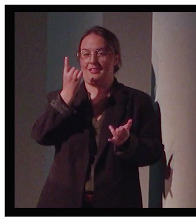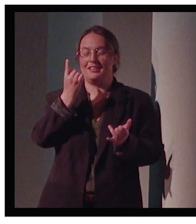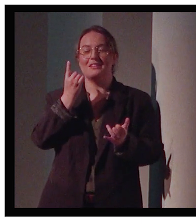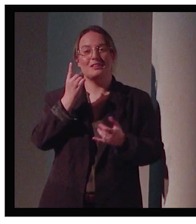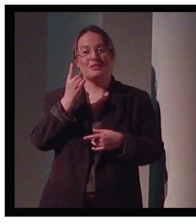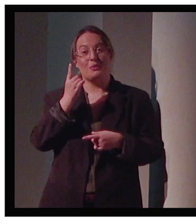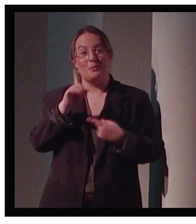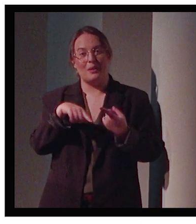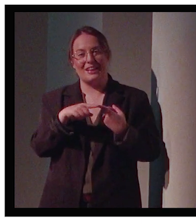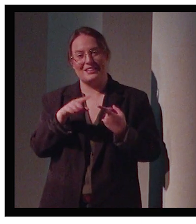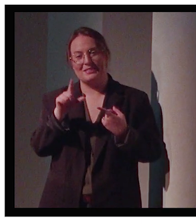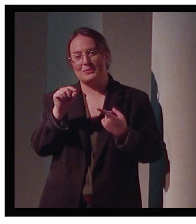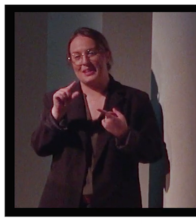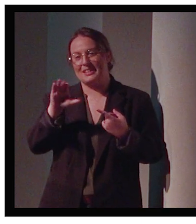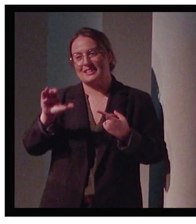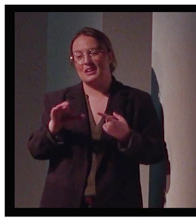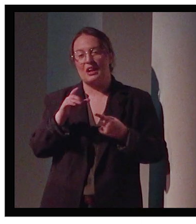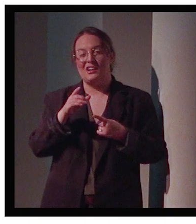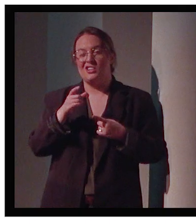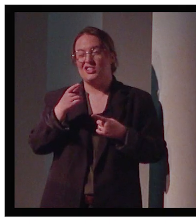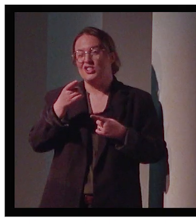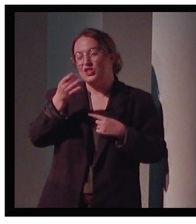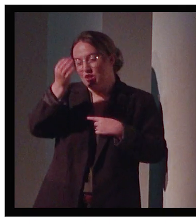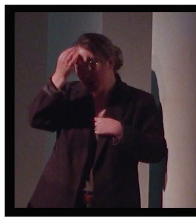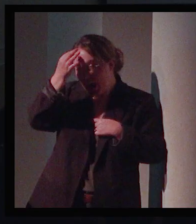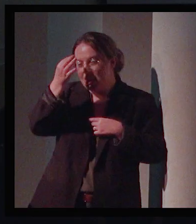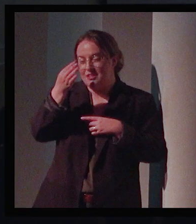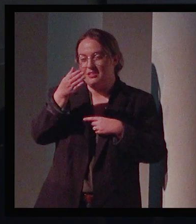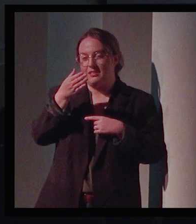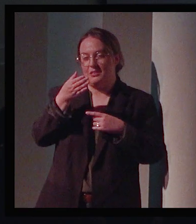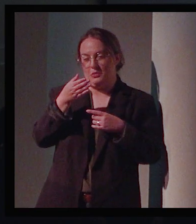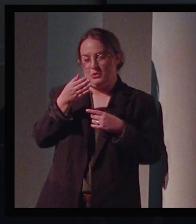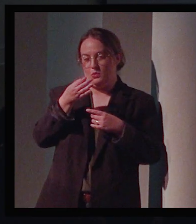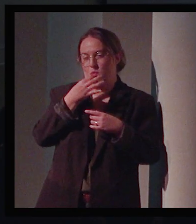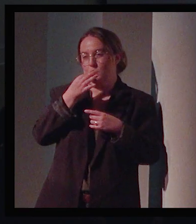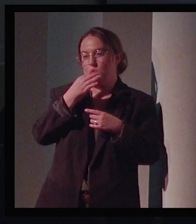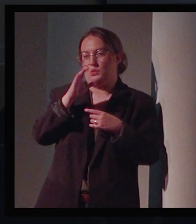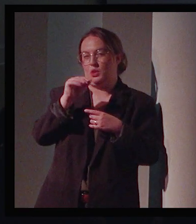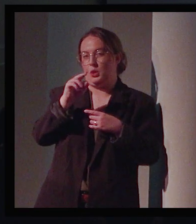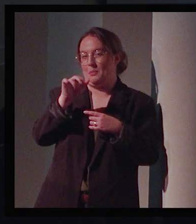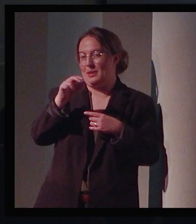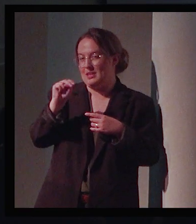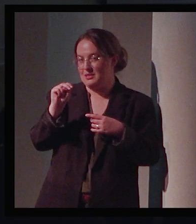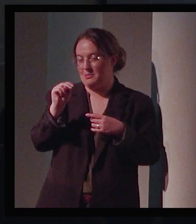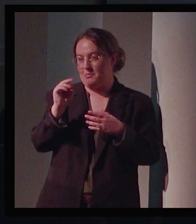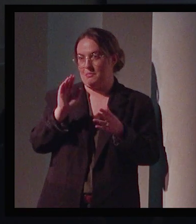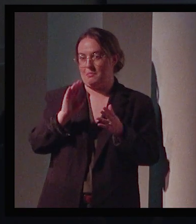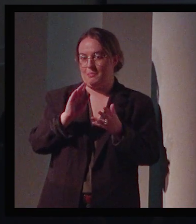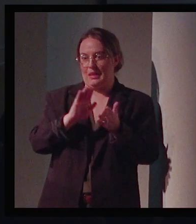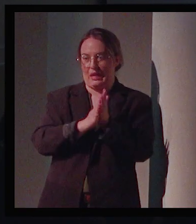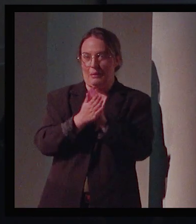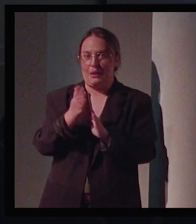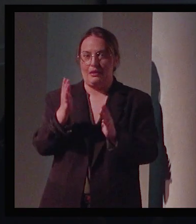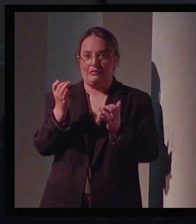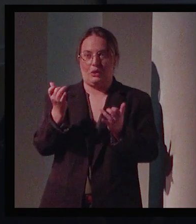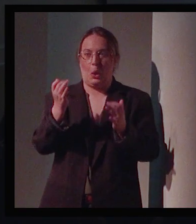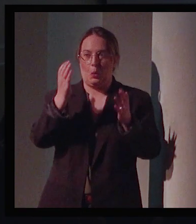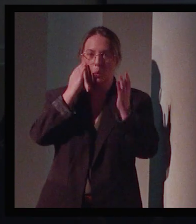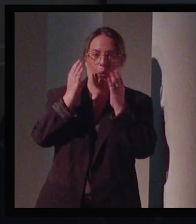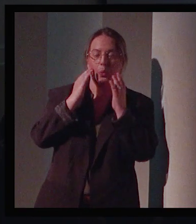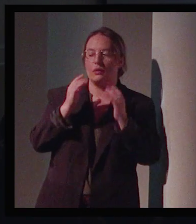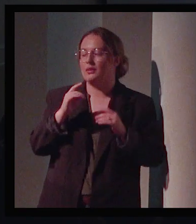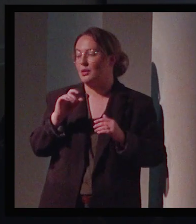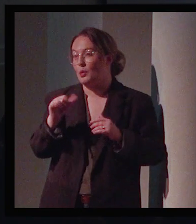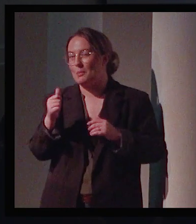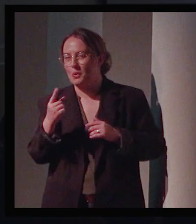20th century, just when Cubism was becoming known. Now, I want to wrap up with one more ism,